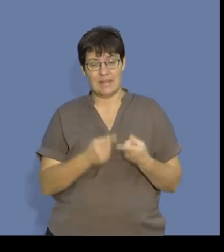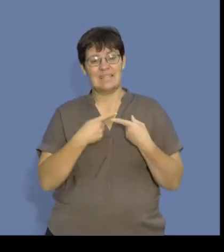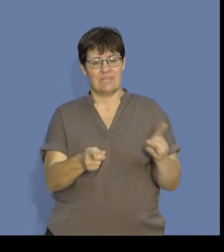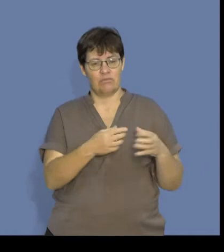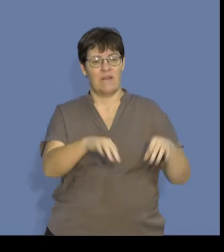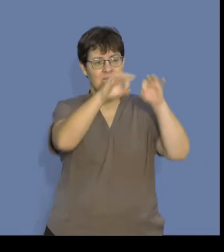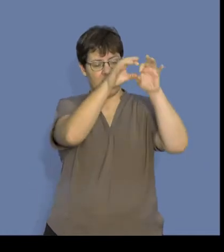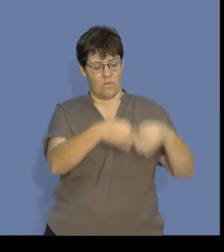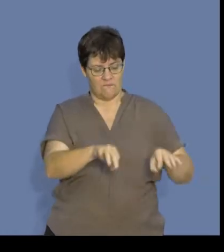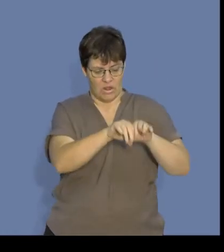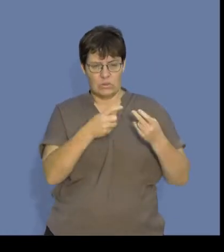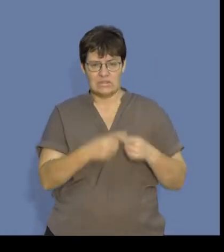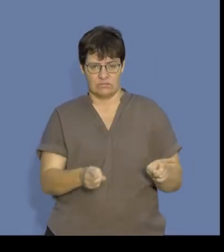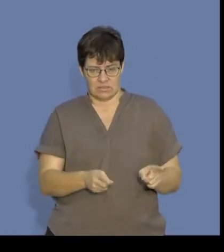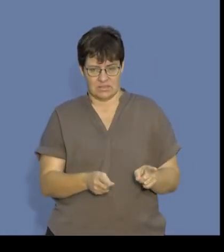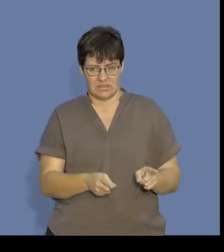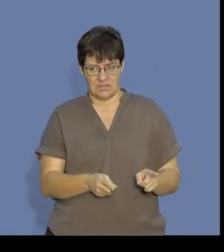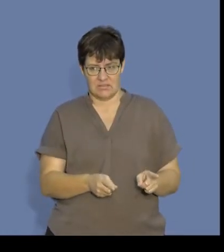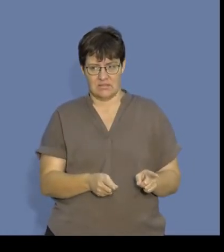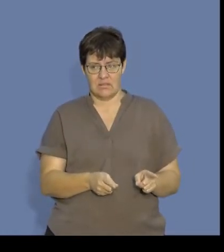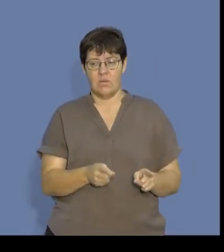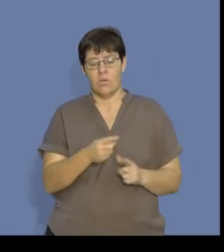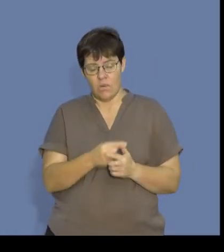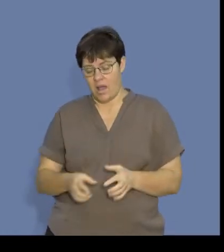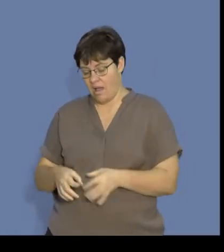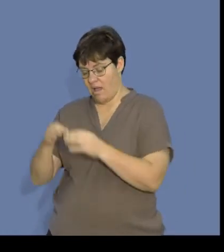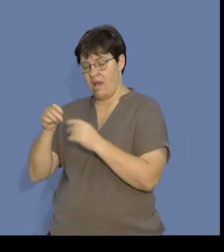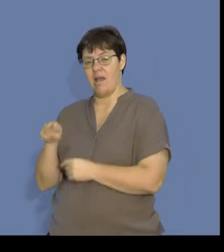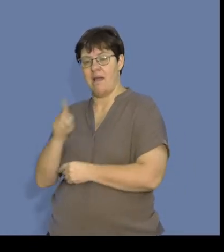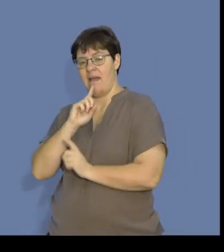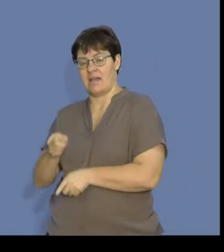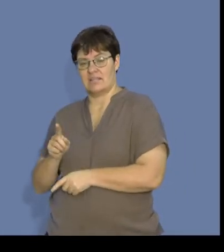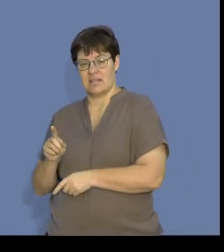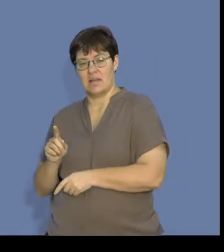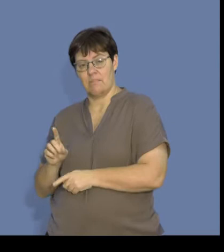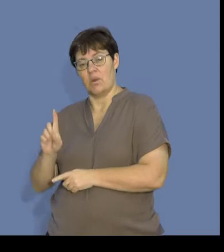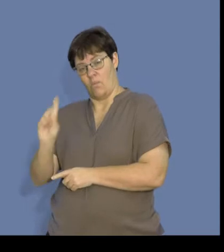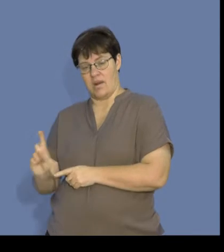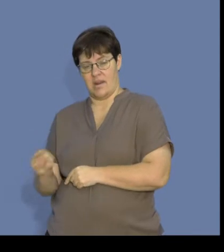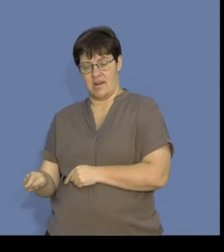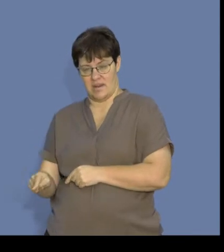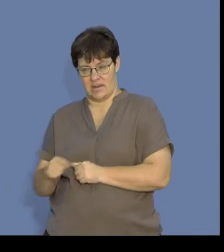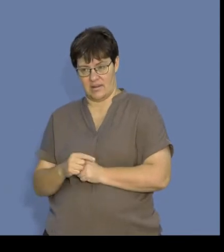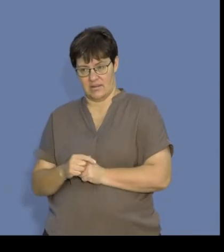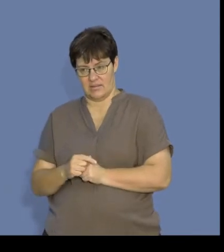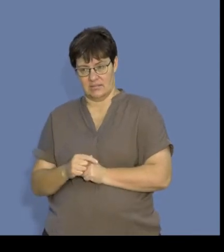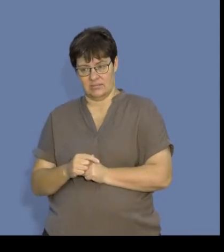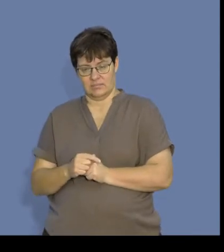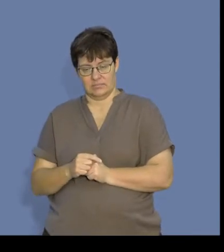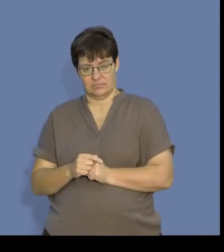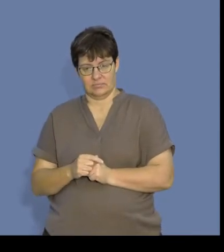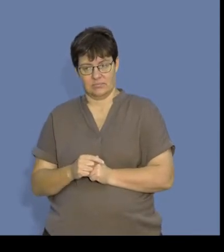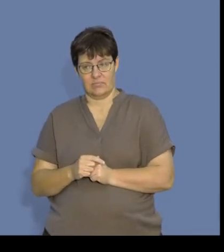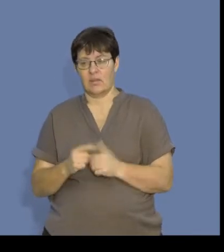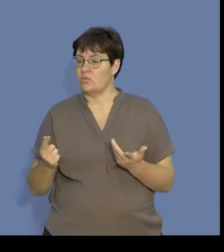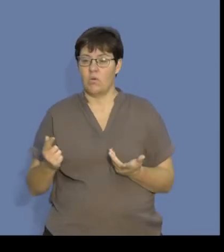different values. So this is a unique value with a unique answer, and this is a unique value with a unique answer as